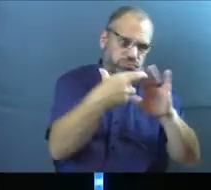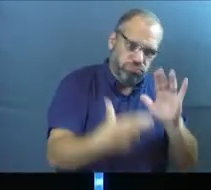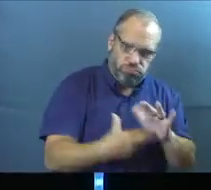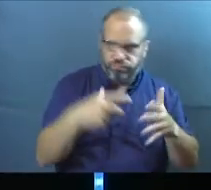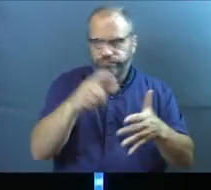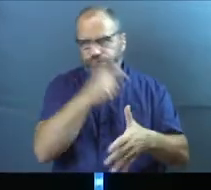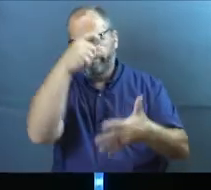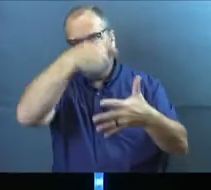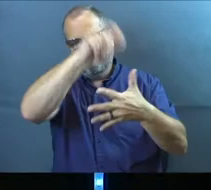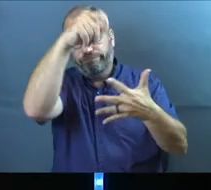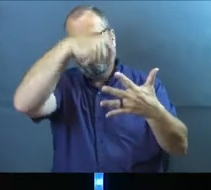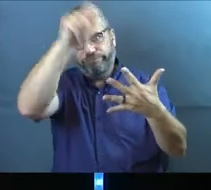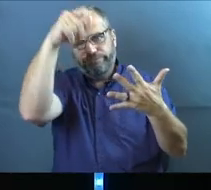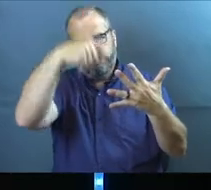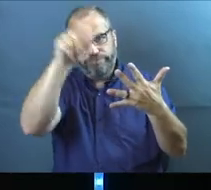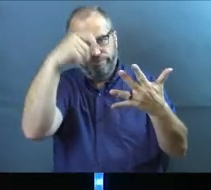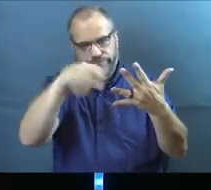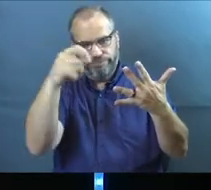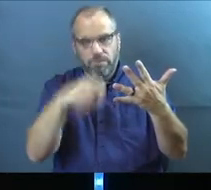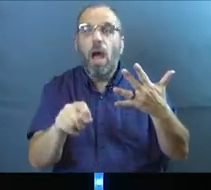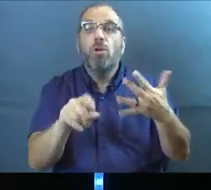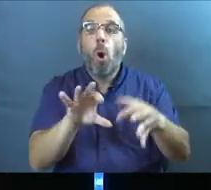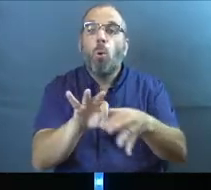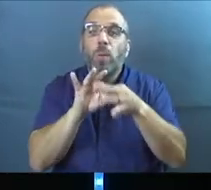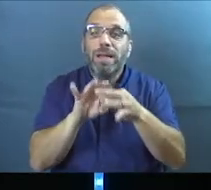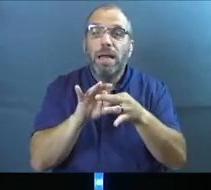following. It's a relationship. And then